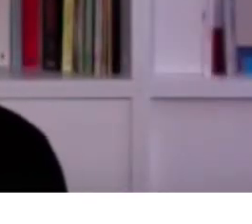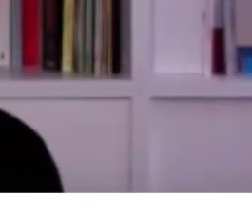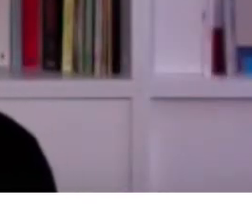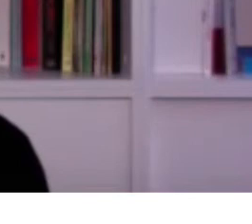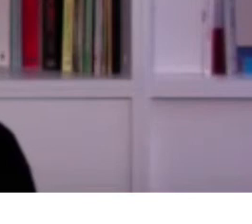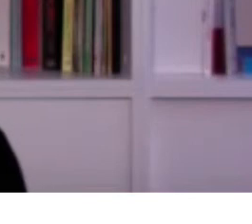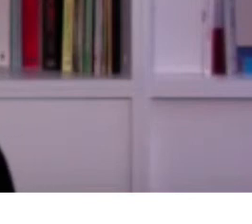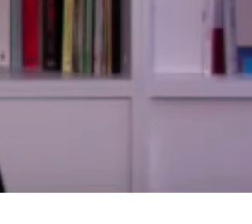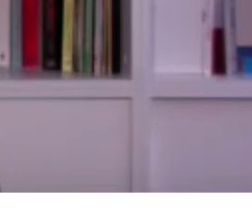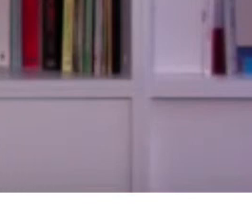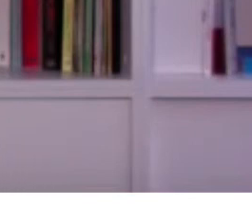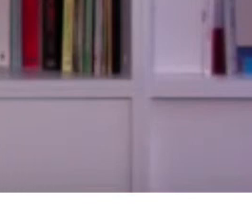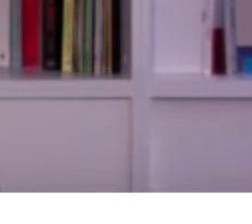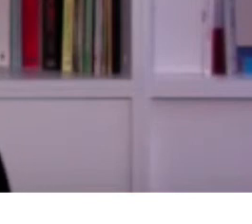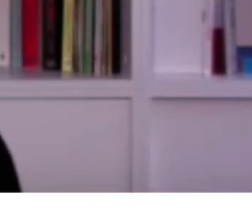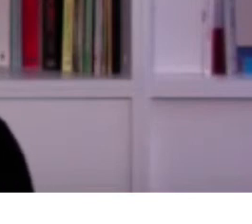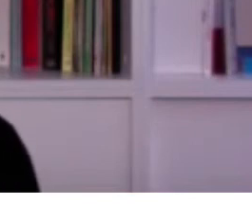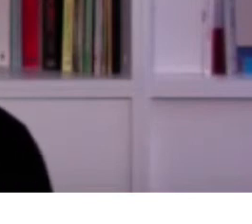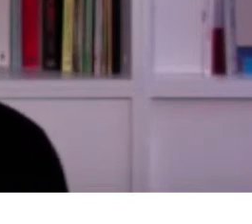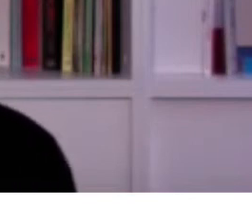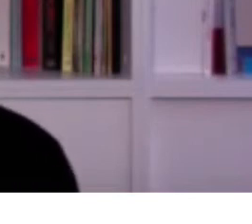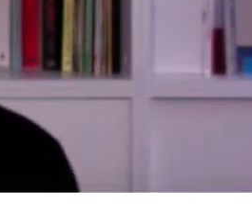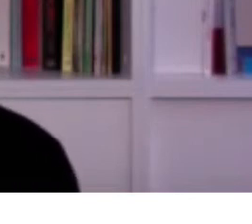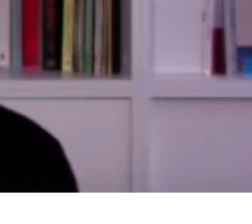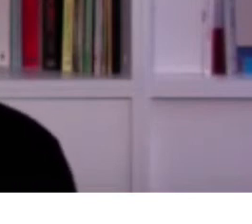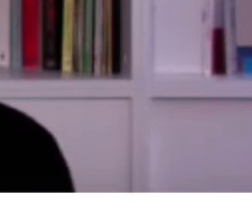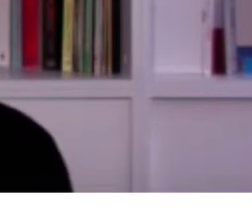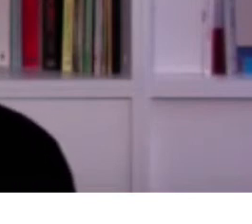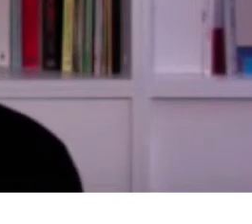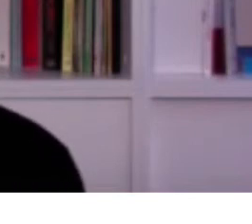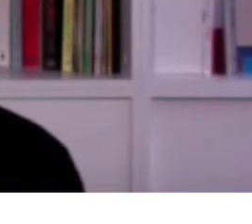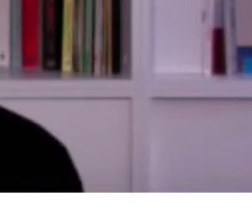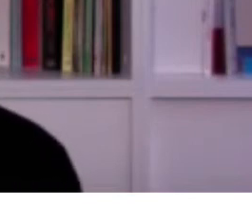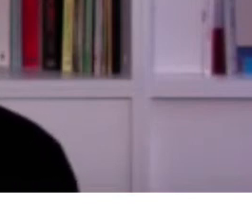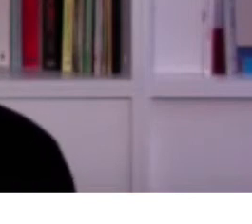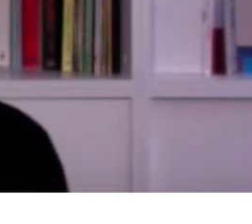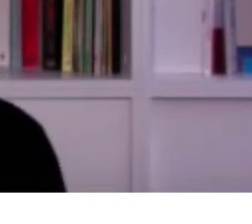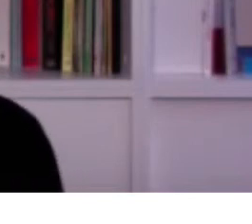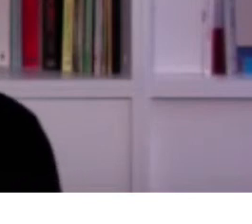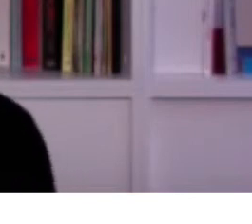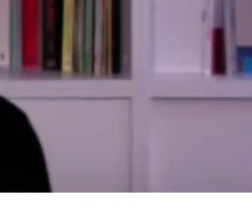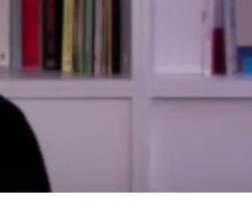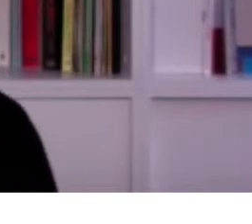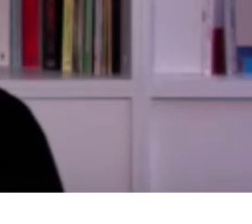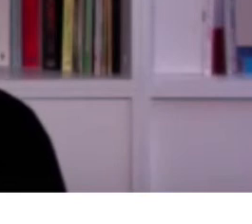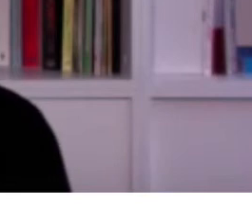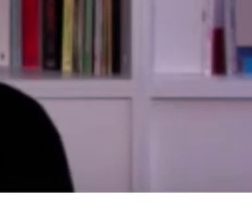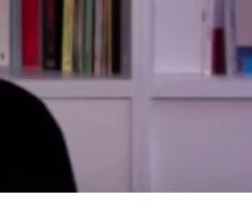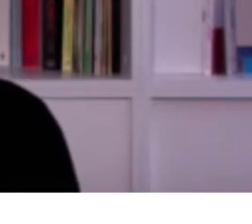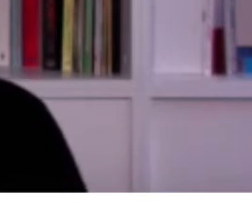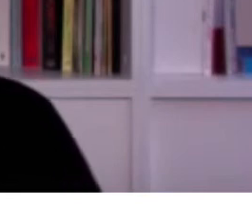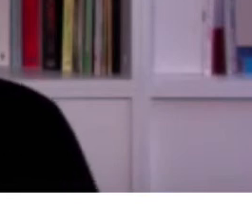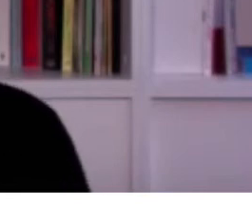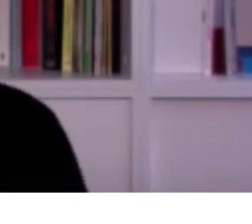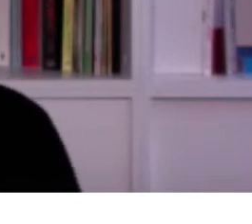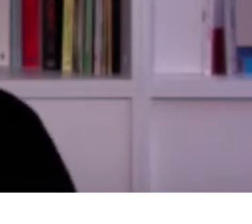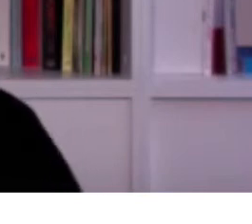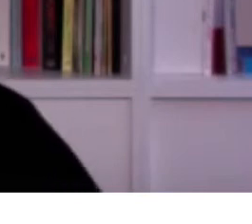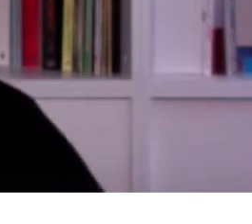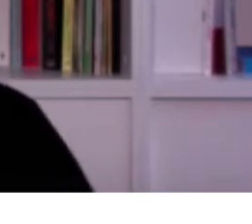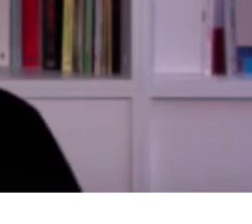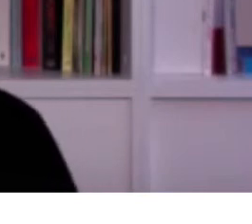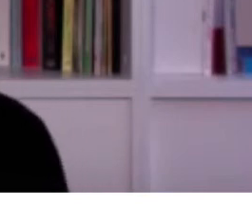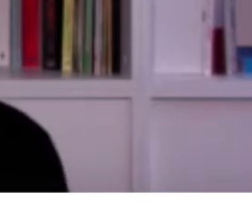hopeful perspective. He thought about the crisis of neocapitalism or neoliberal